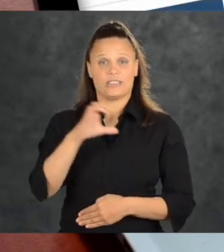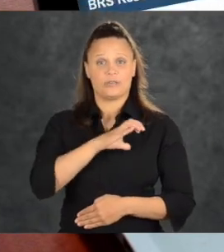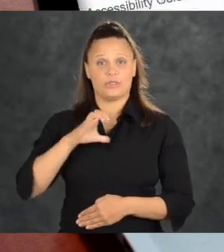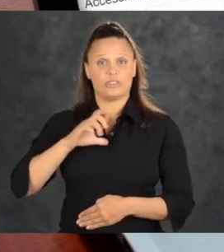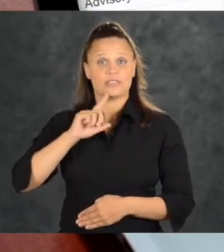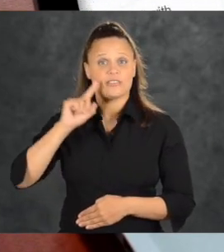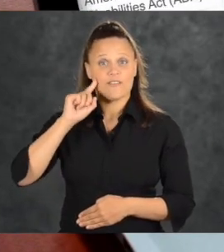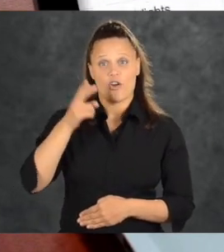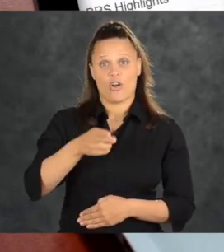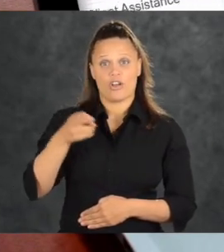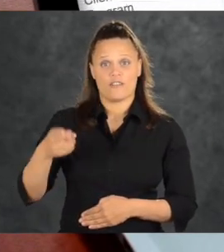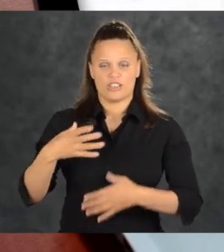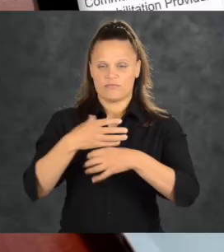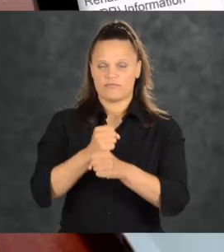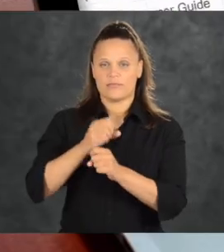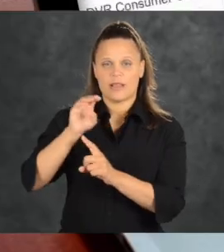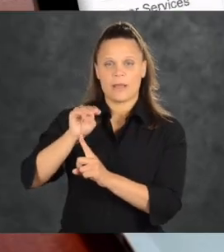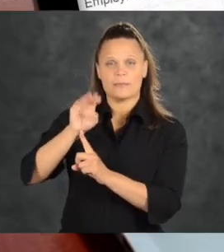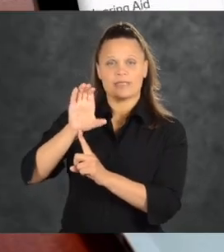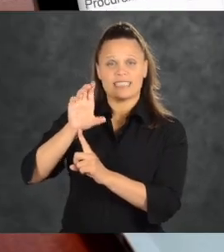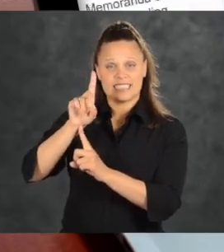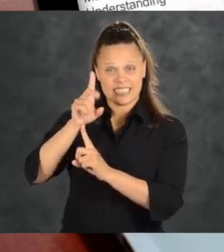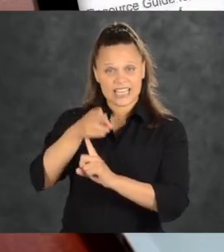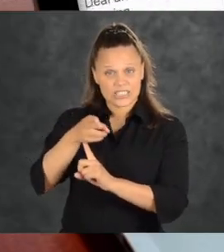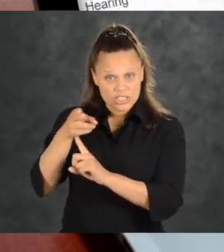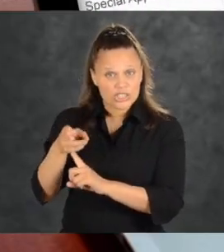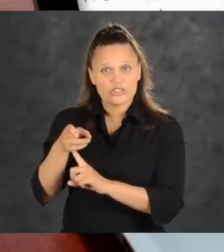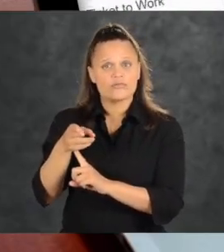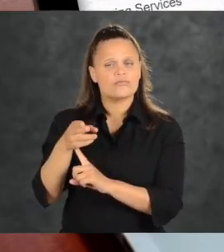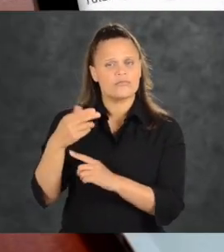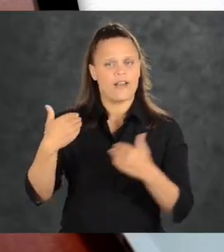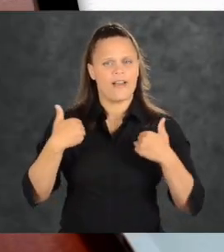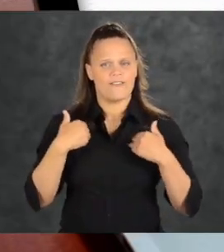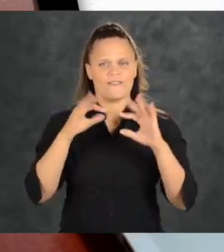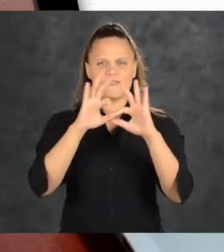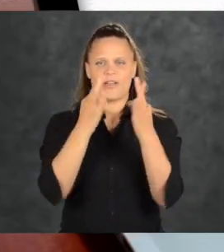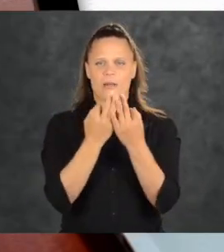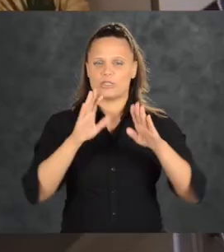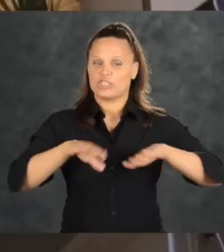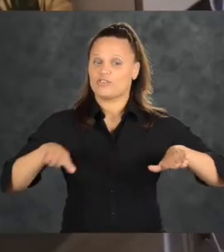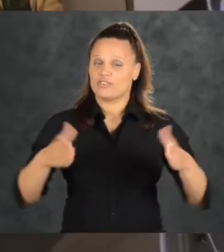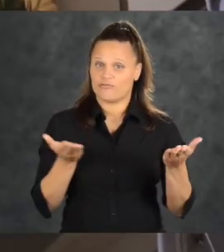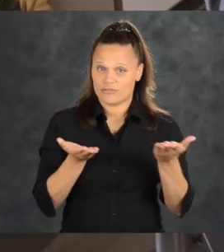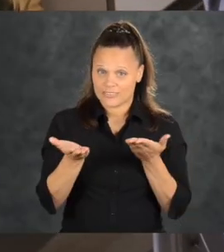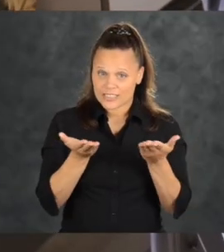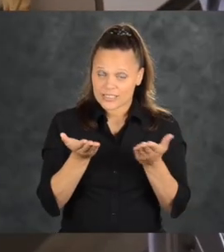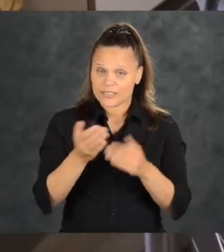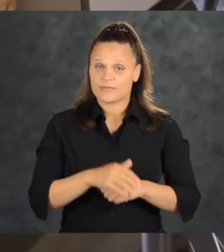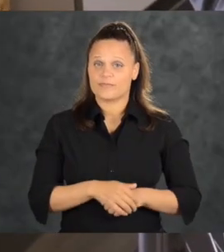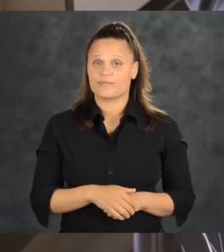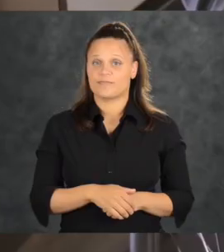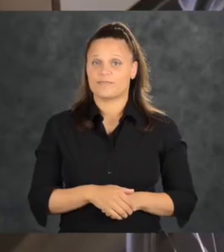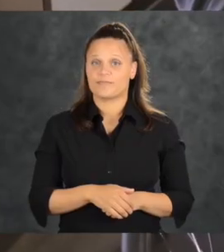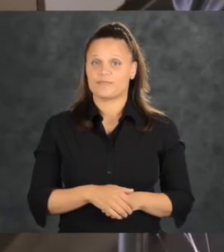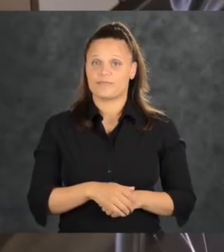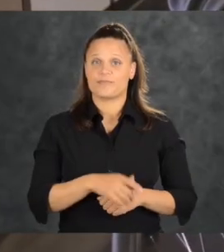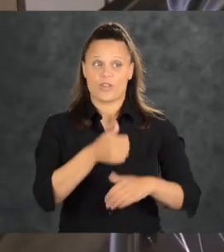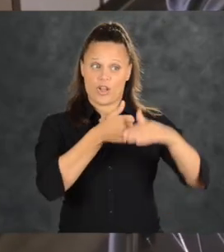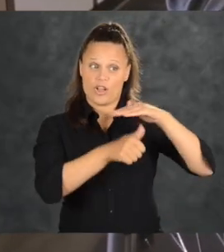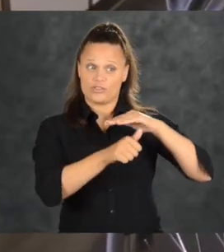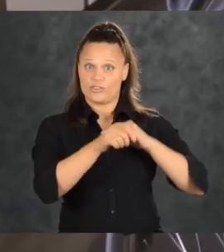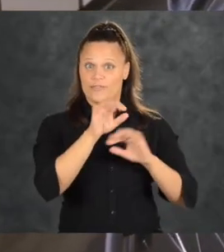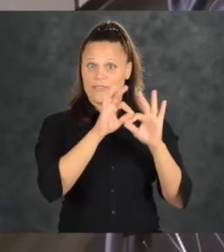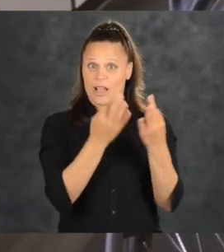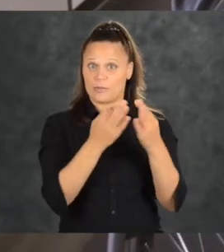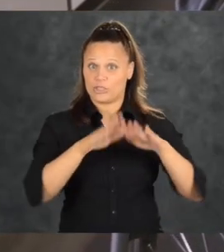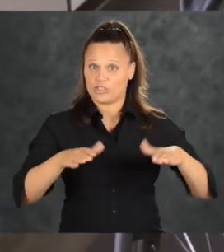Appointment Program webpage. Welcome to this guide on Maine's Special Appointment Program. Jane, a red-haired white woman in a wheelchair